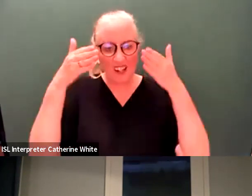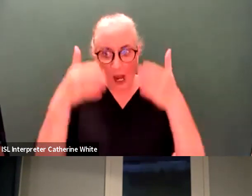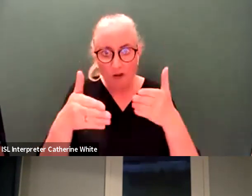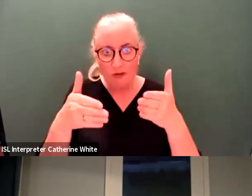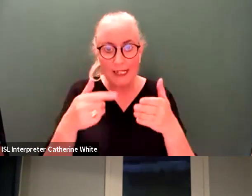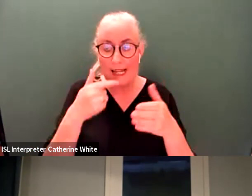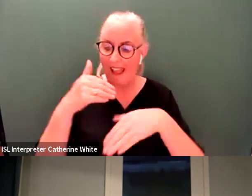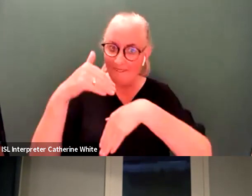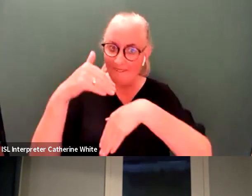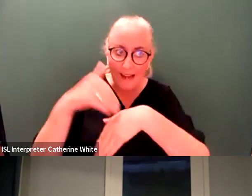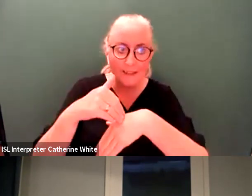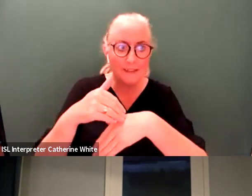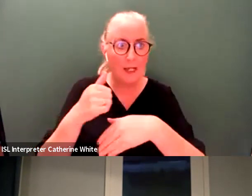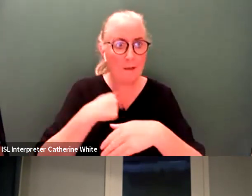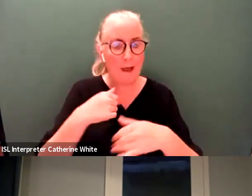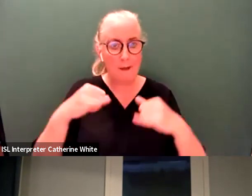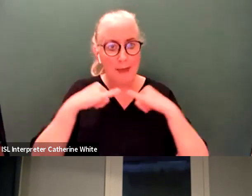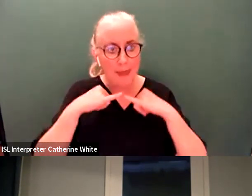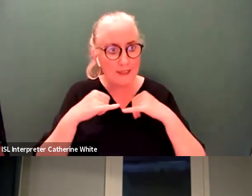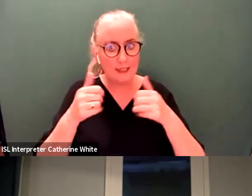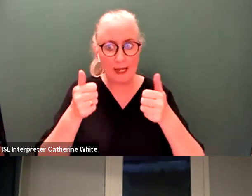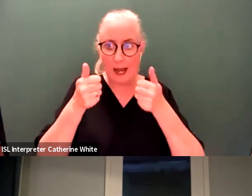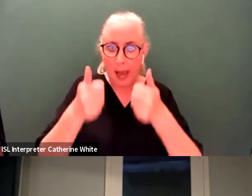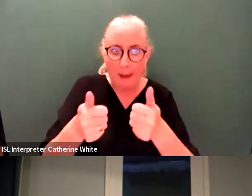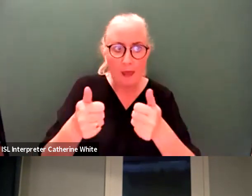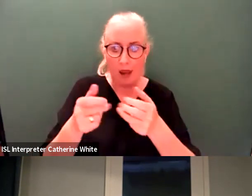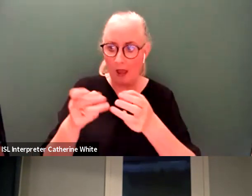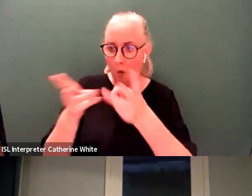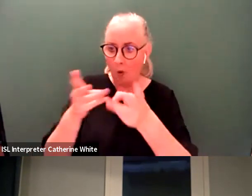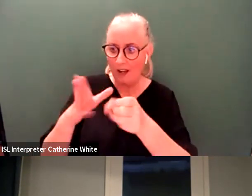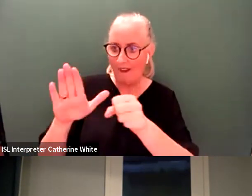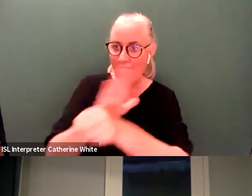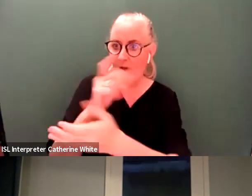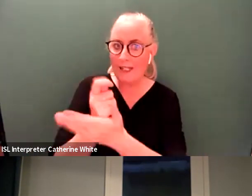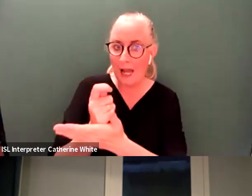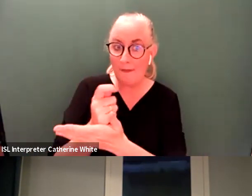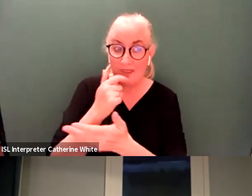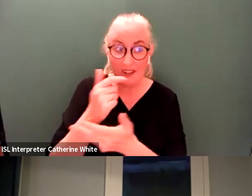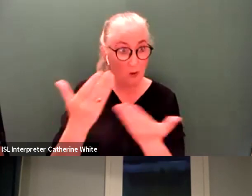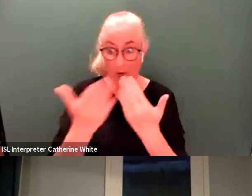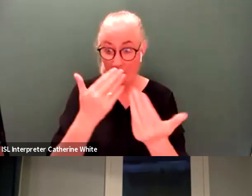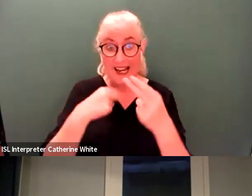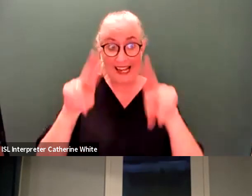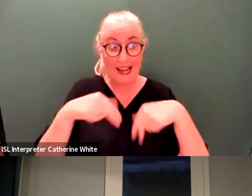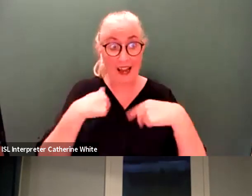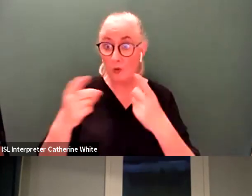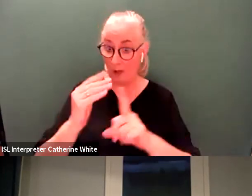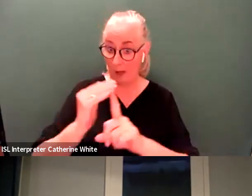greatly affected by my ability to, and has greatly affected her ability to work full time. Can I do anything to improve it?